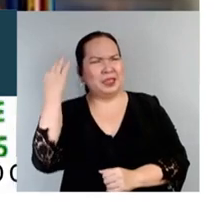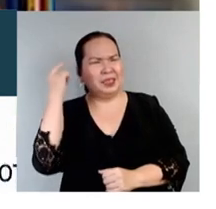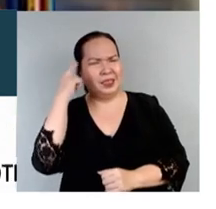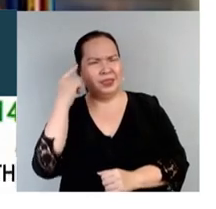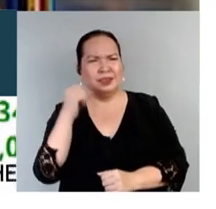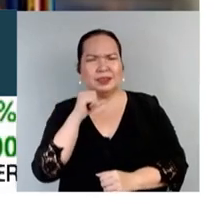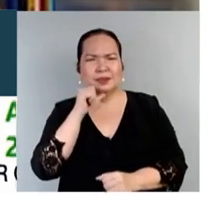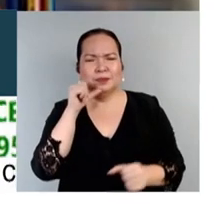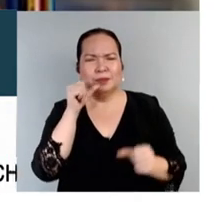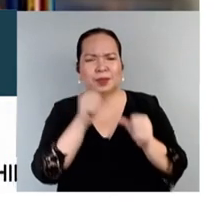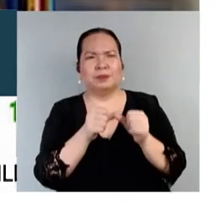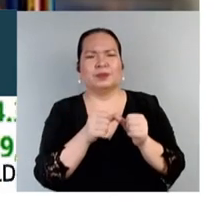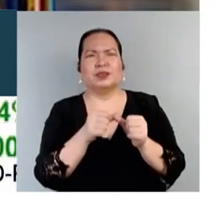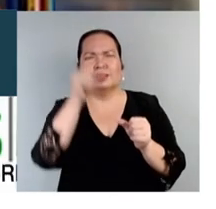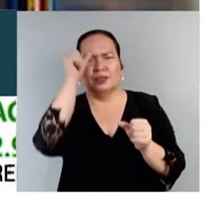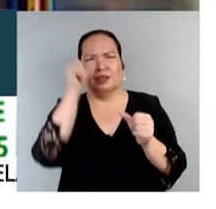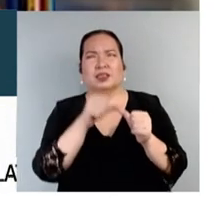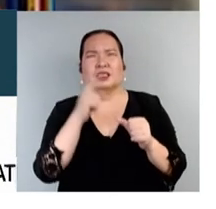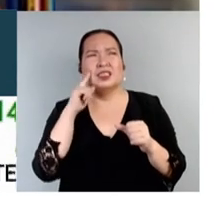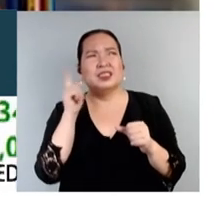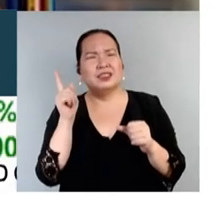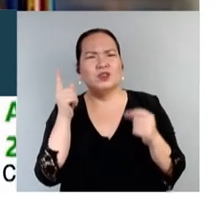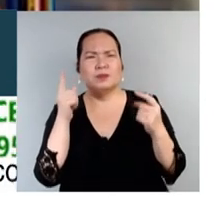if I'm not mistaken, he was